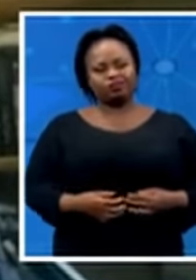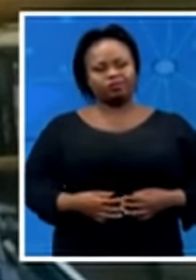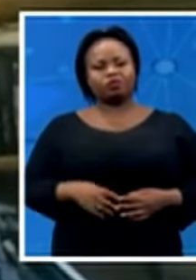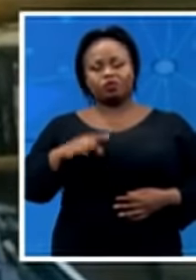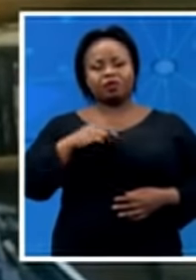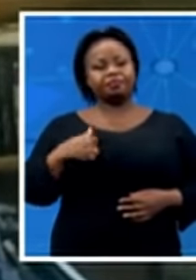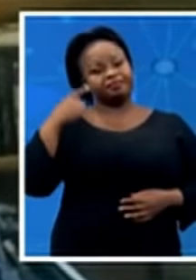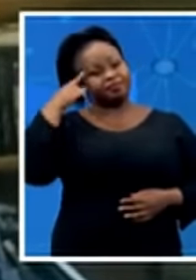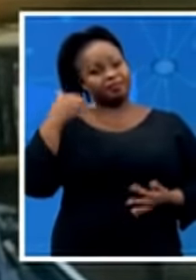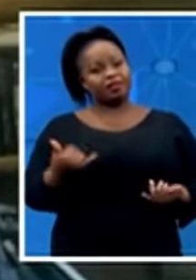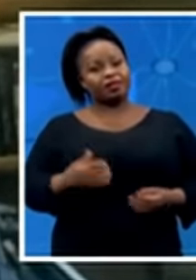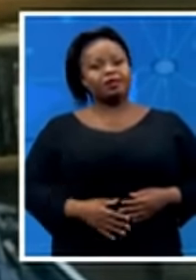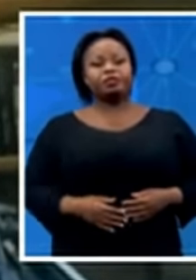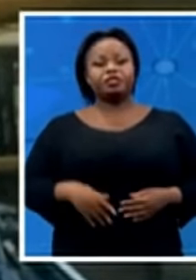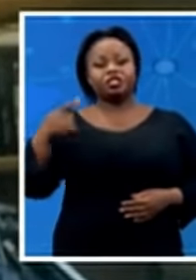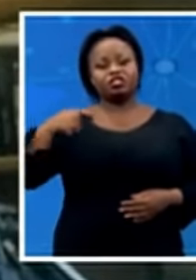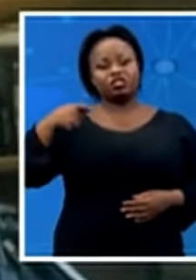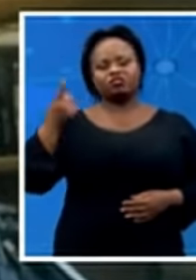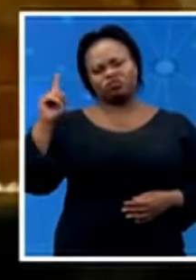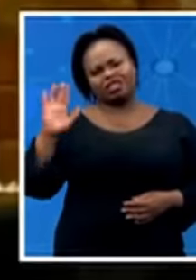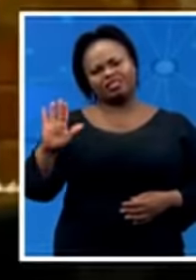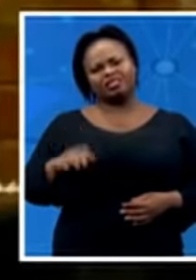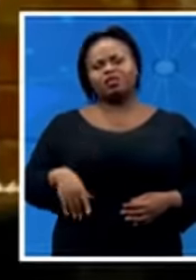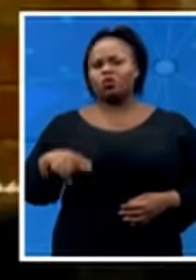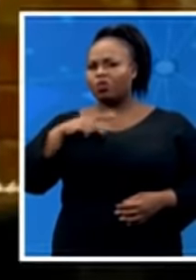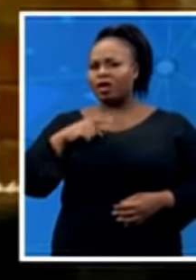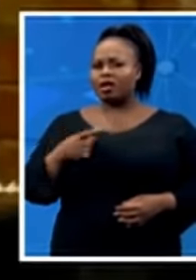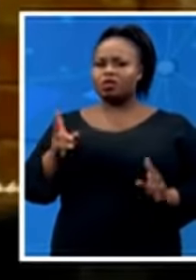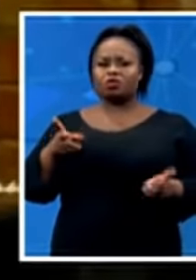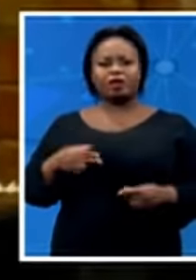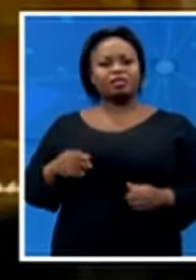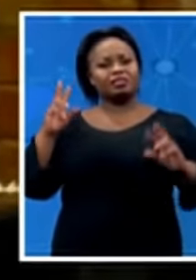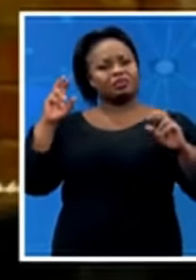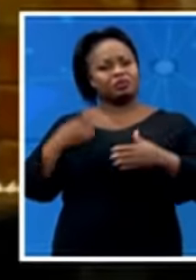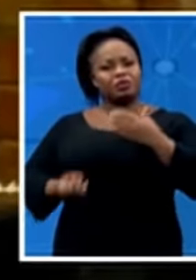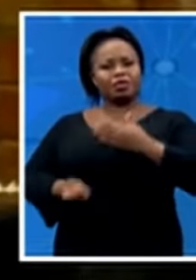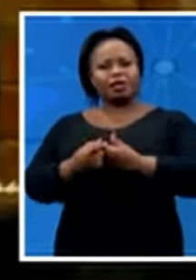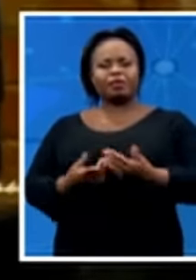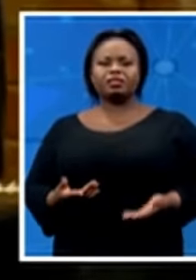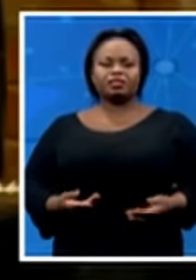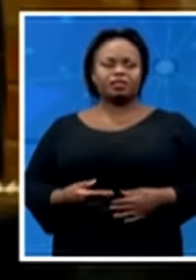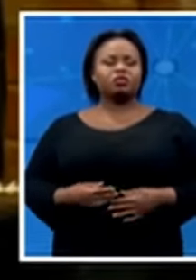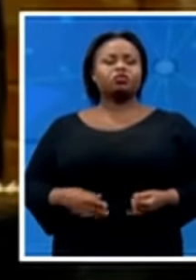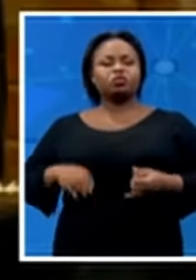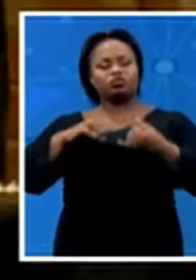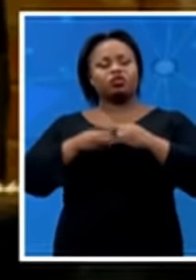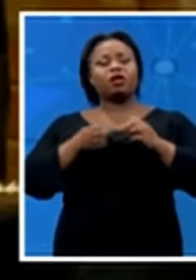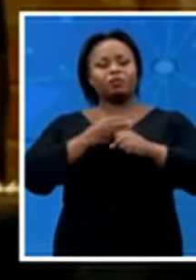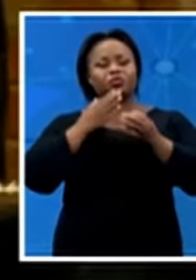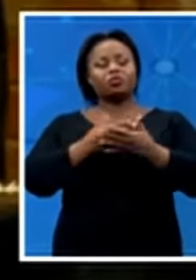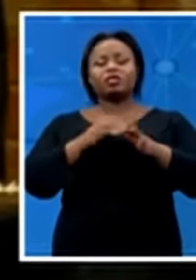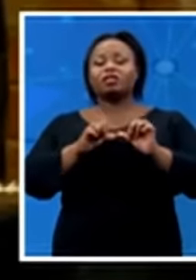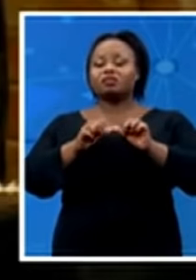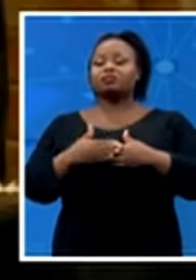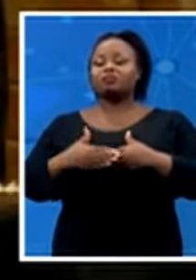know, these are very often issues which are going to set precedents for a very long time. I don't think that the finger is